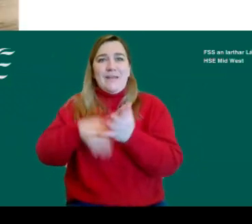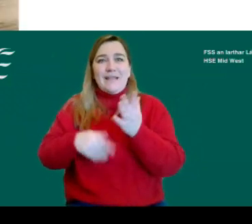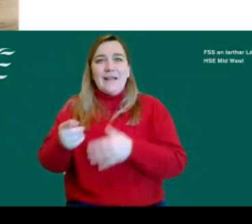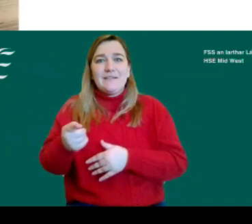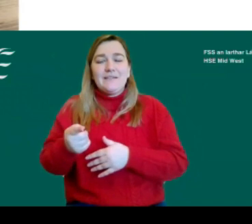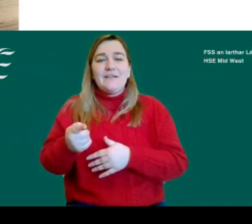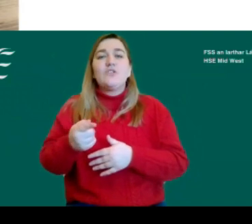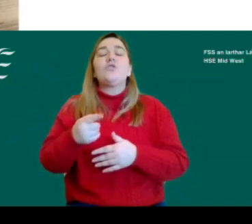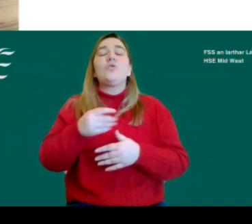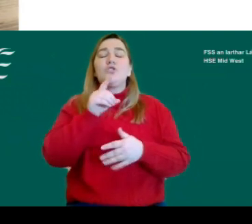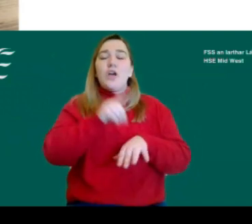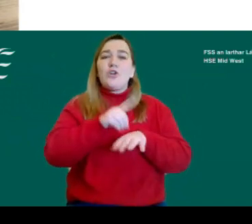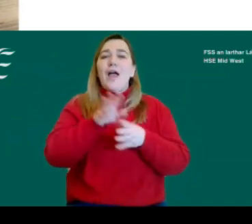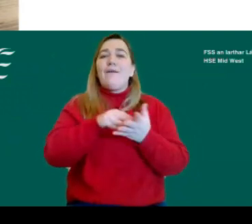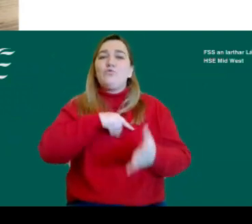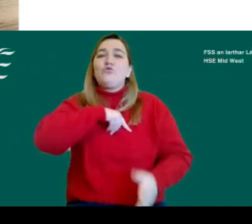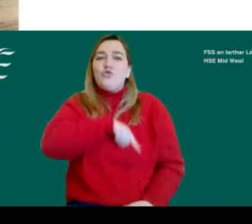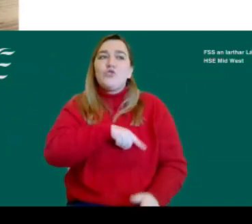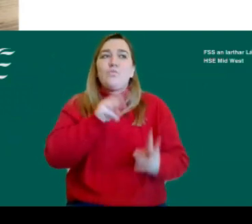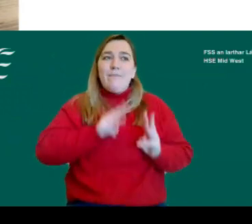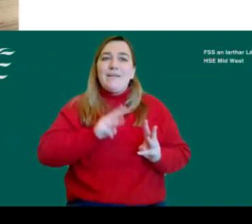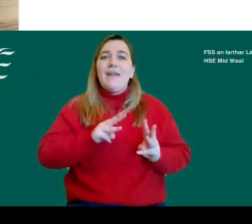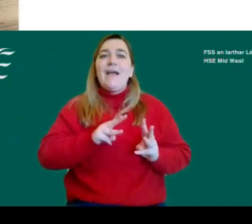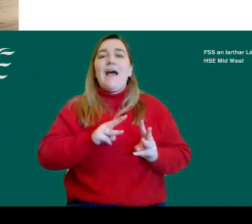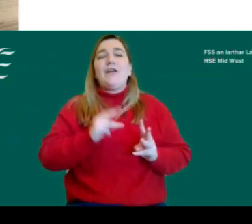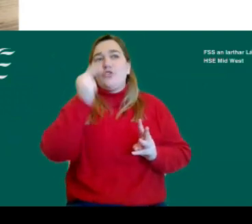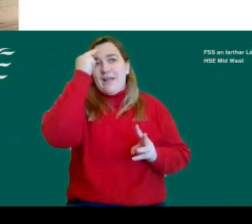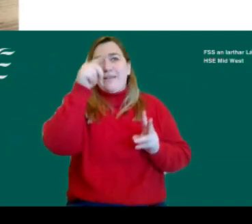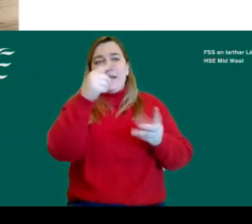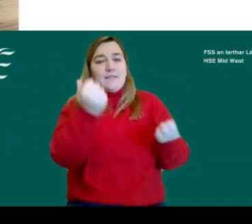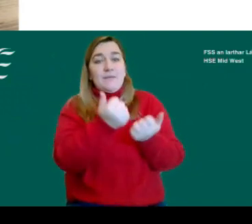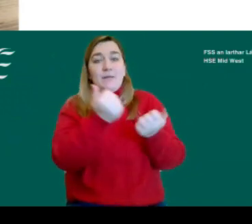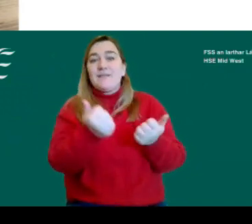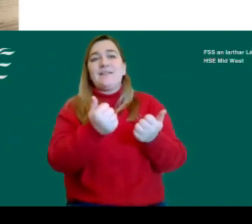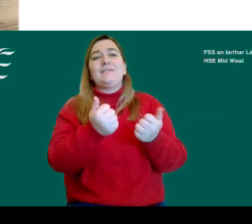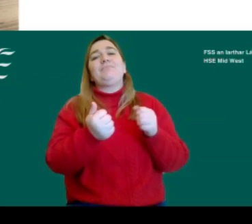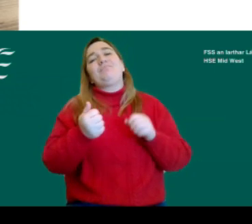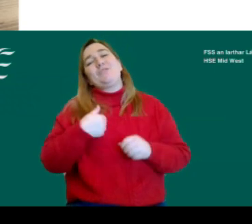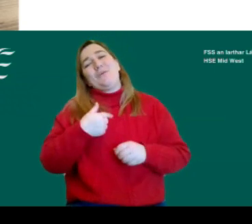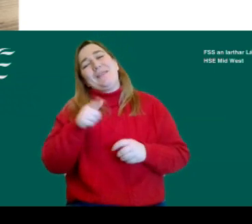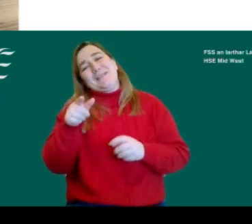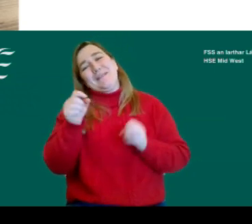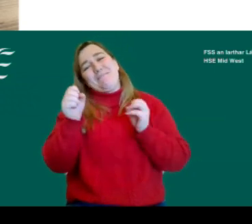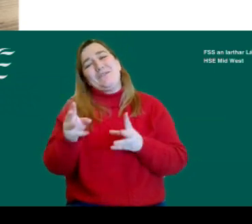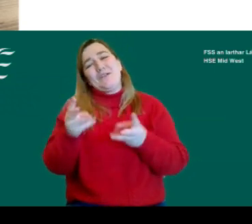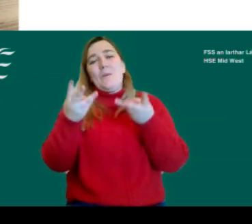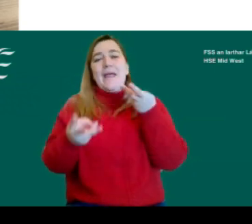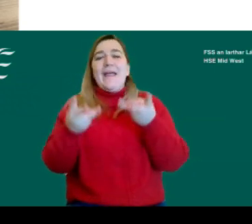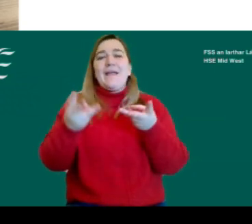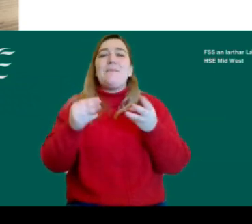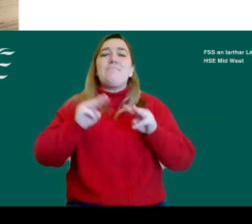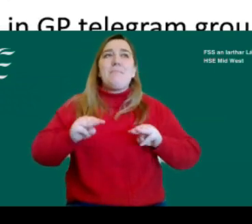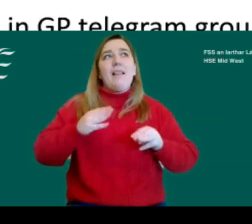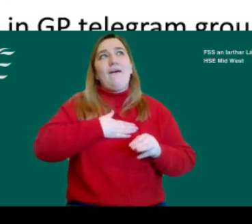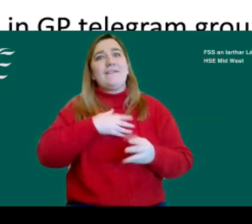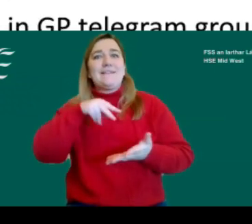is my magic scale that tells everyone it's 52 kilograms. I can't throw it out because everyone loves standing on it and it makes you feel good. But no one likes being weighed in general, but no one likes being